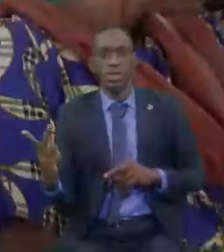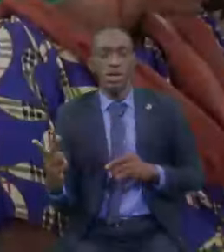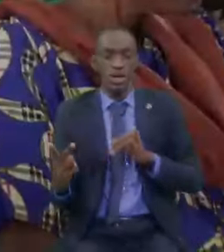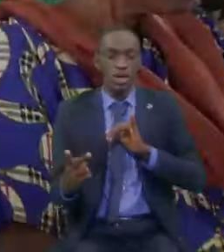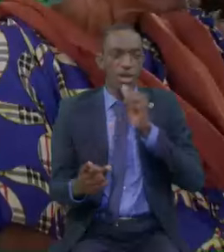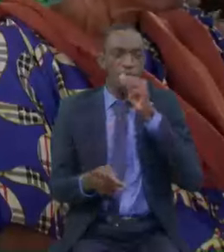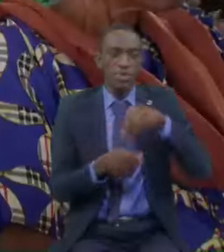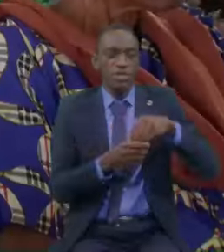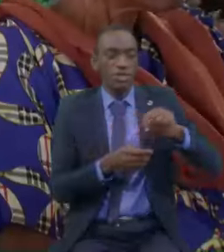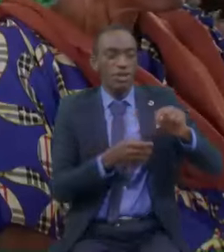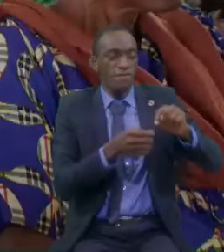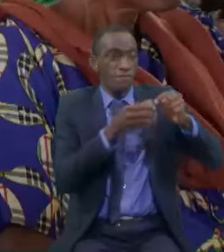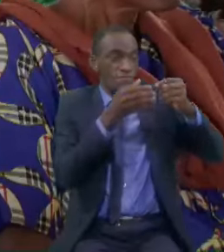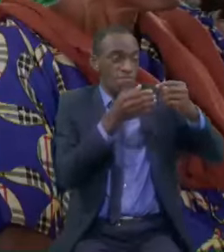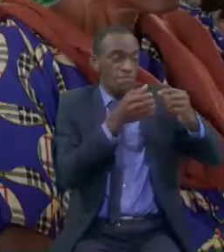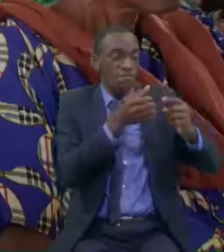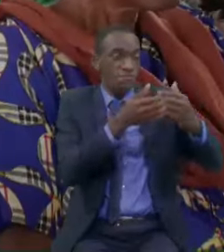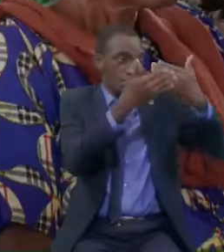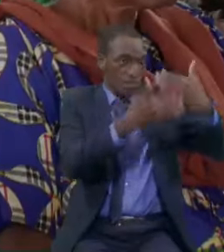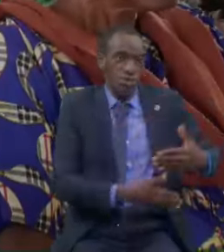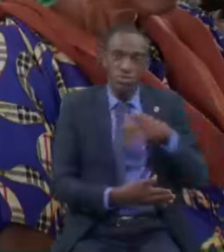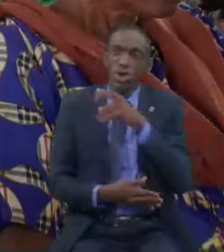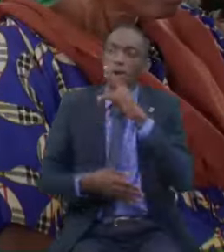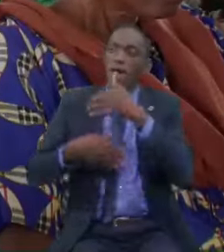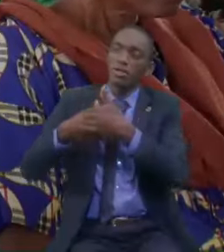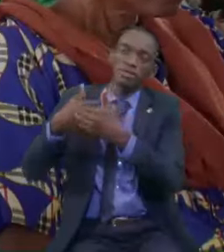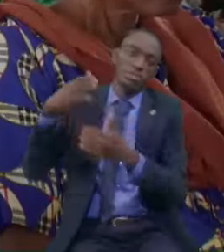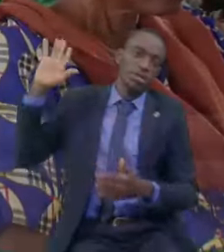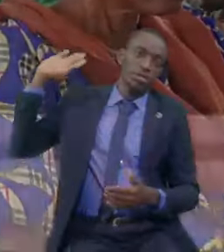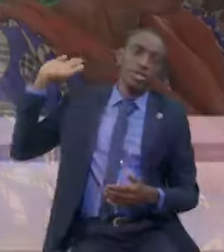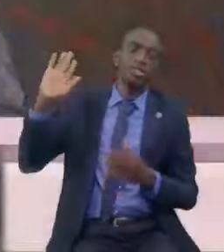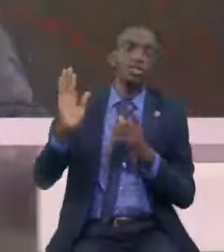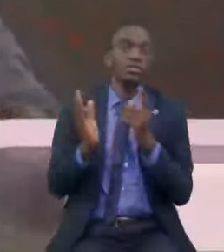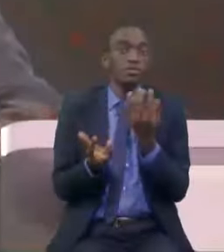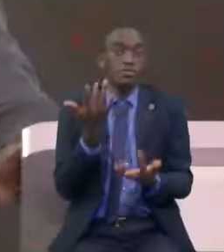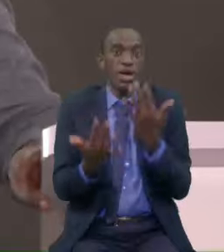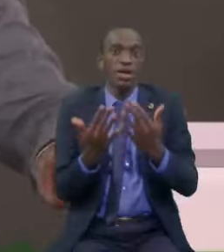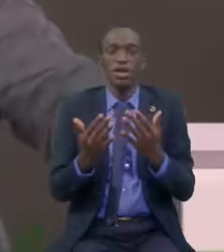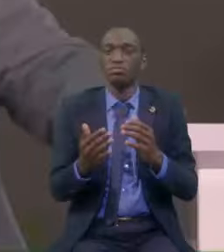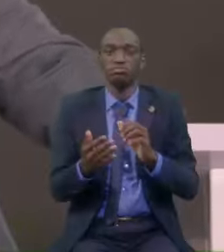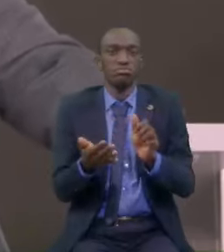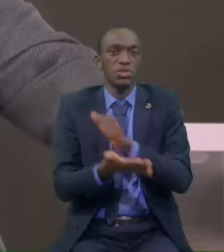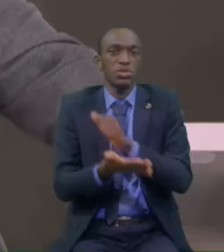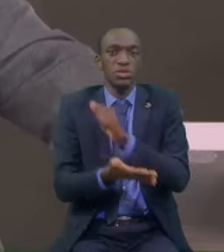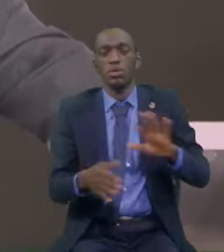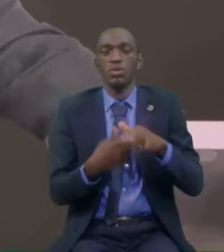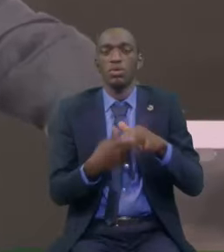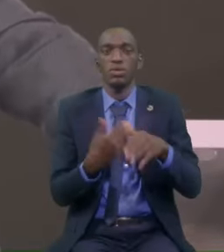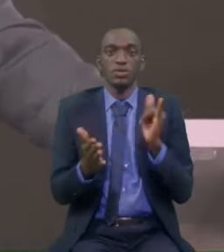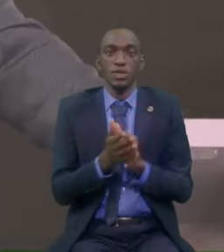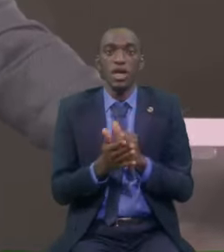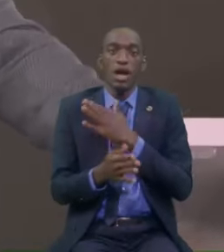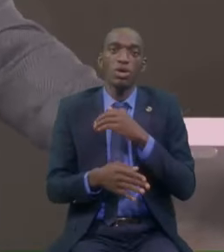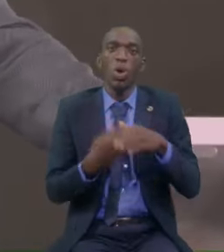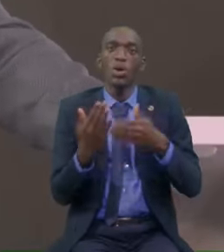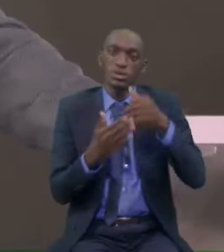fire burnt that up. And all the remembrance of their names. I go fishing after the fire